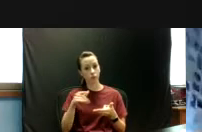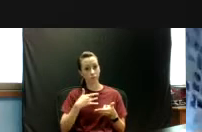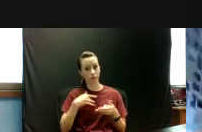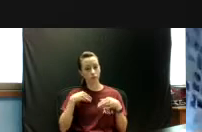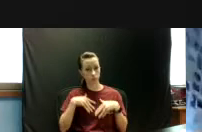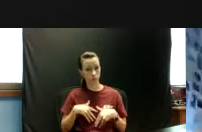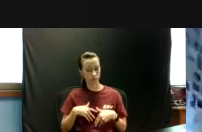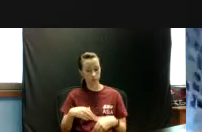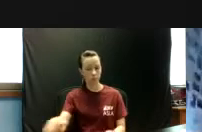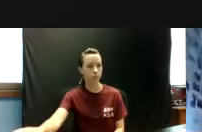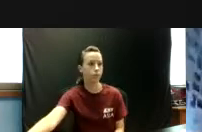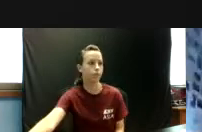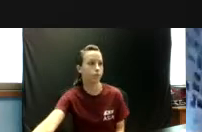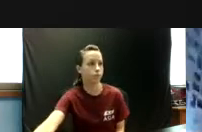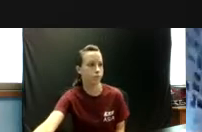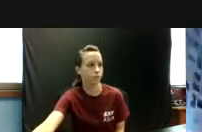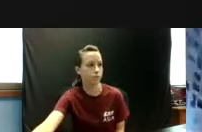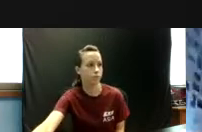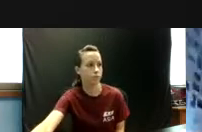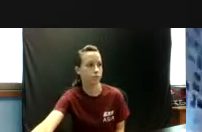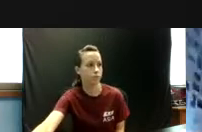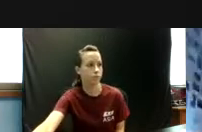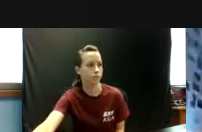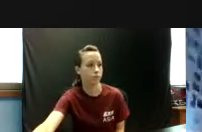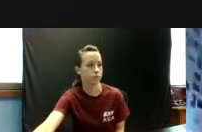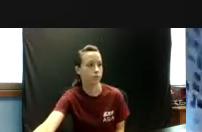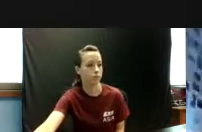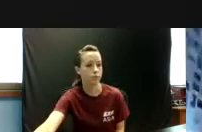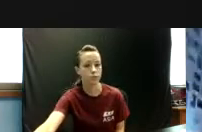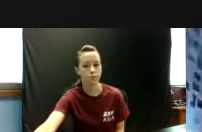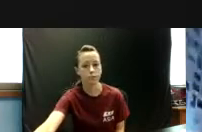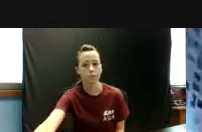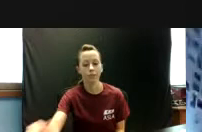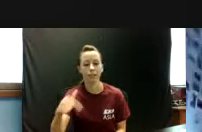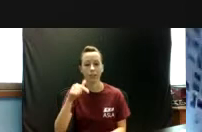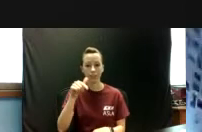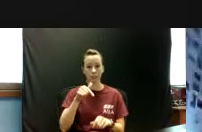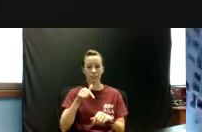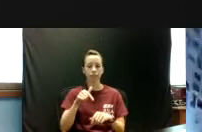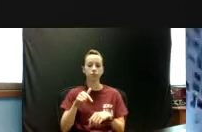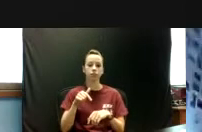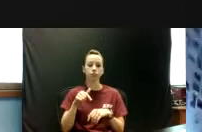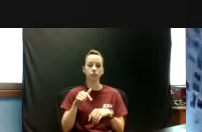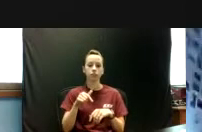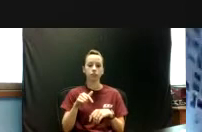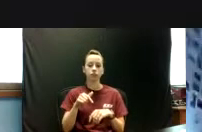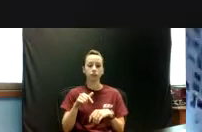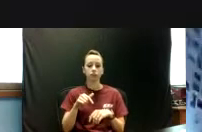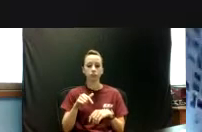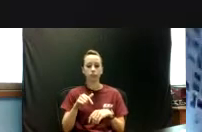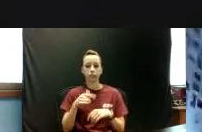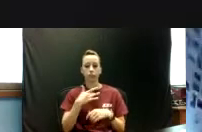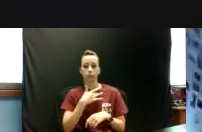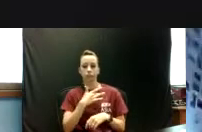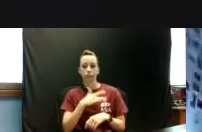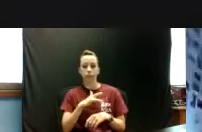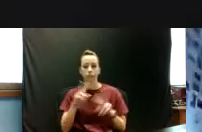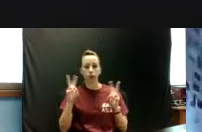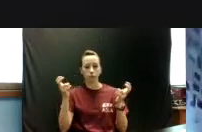All right, so this is a touchy subject, but let's be honest. I asked you already to be open and honest and vulnerable,